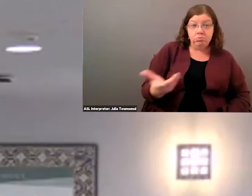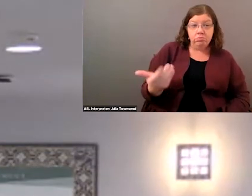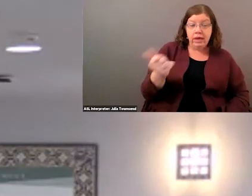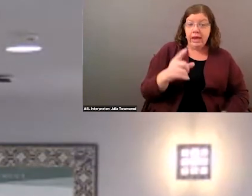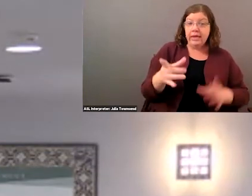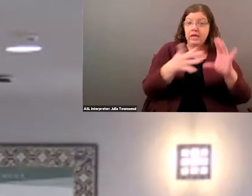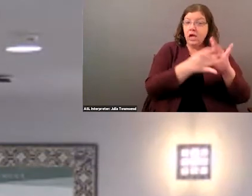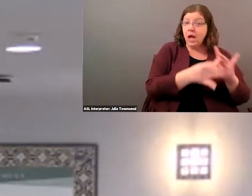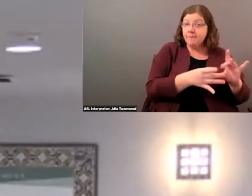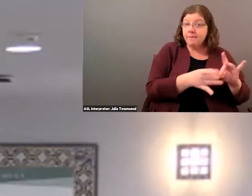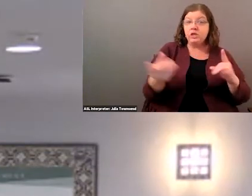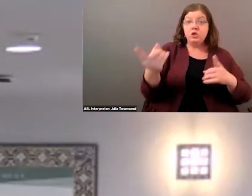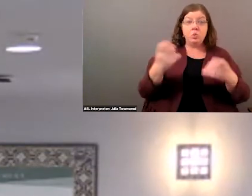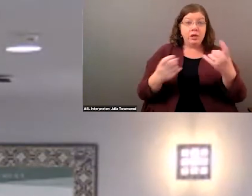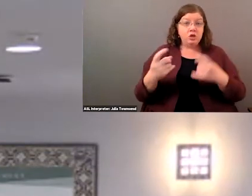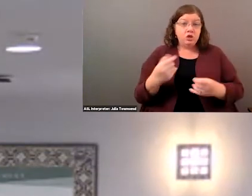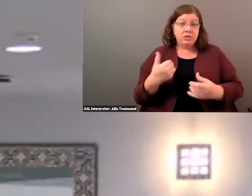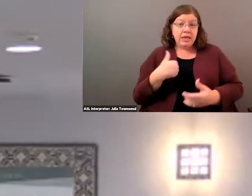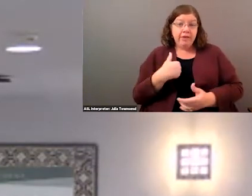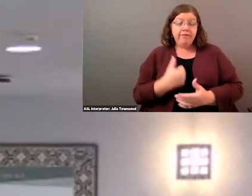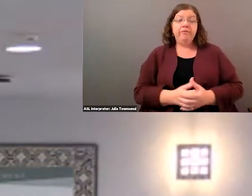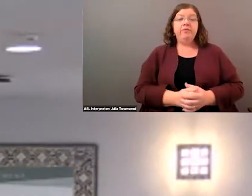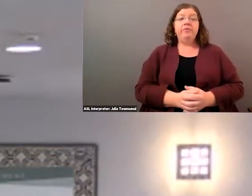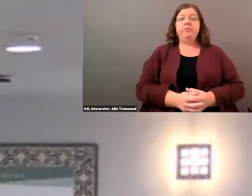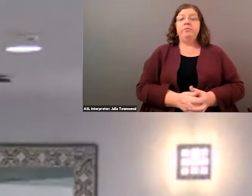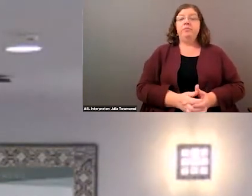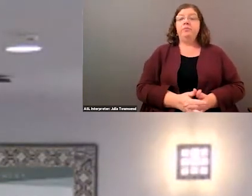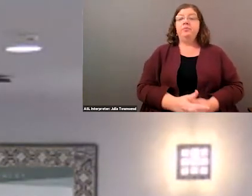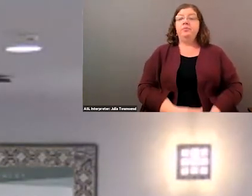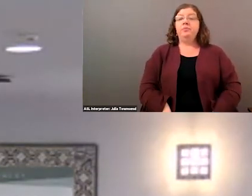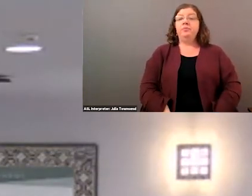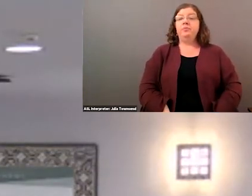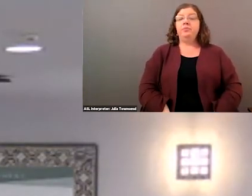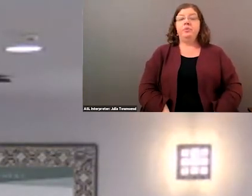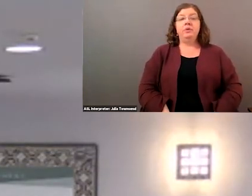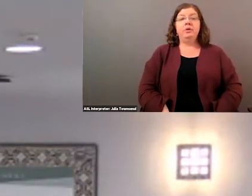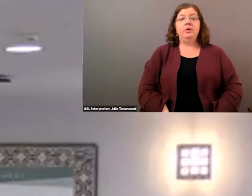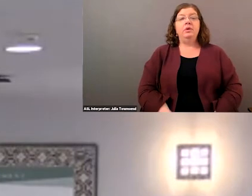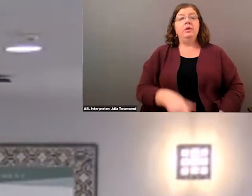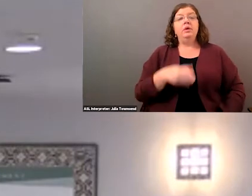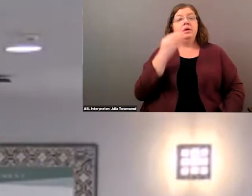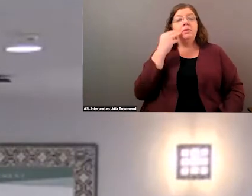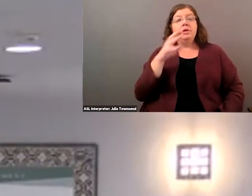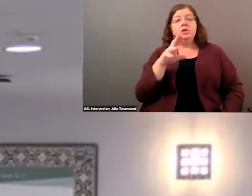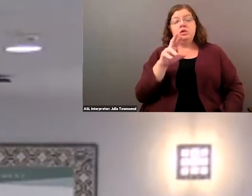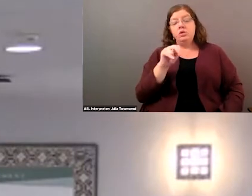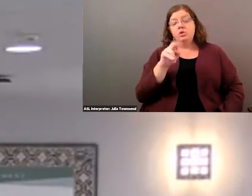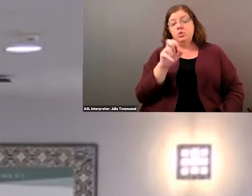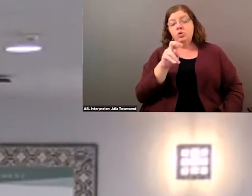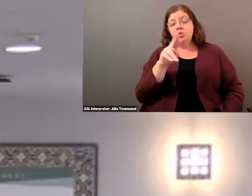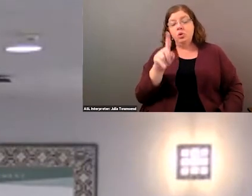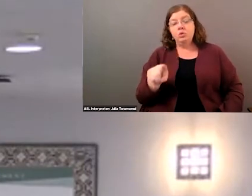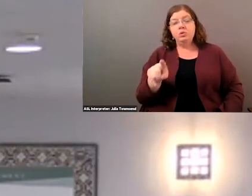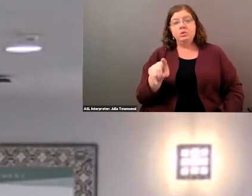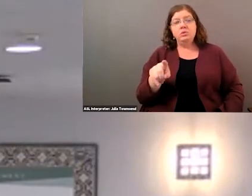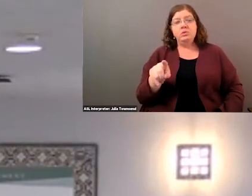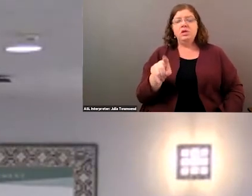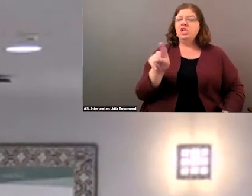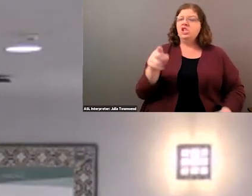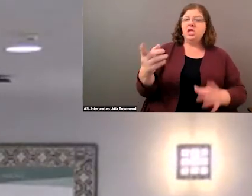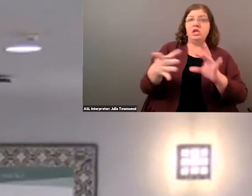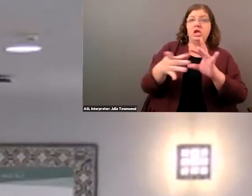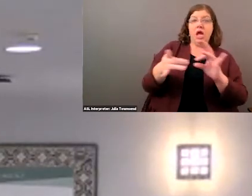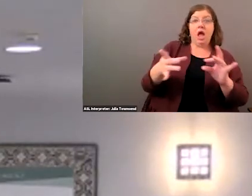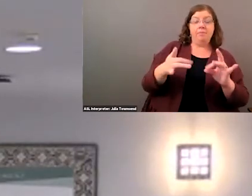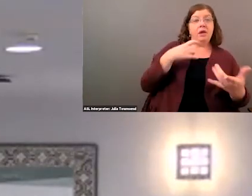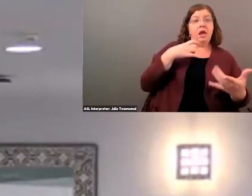Please, Ms. Munoz. Yes, more of a comment, and I appreciate, Dr. Becchio and Dr. Maldonado giving us the